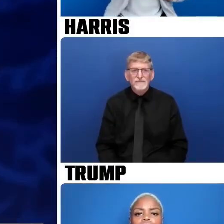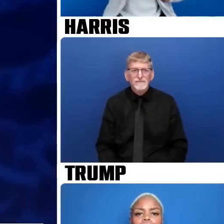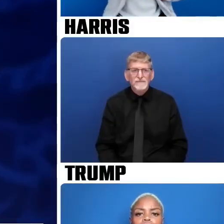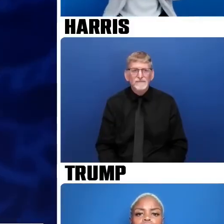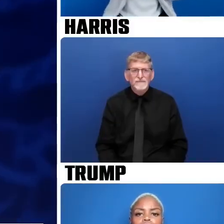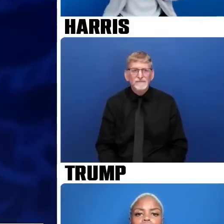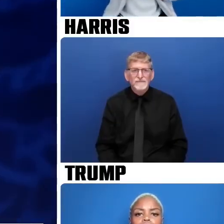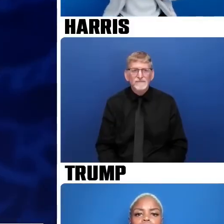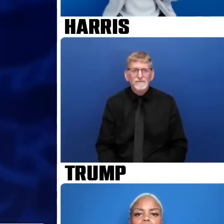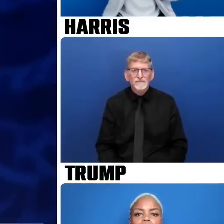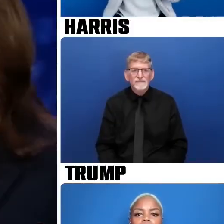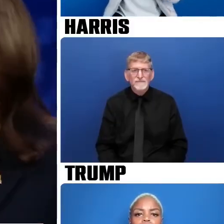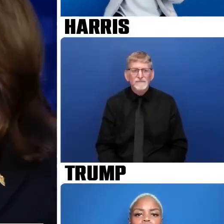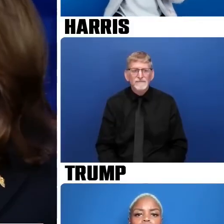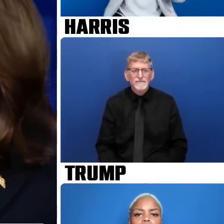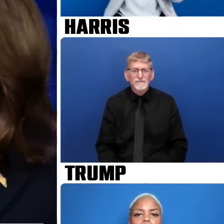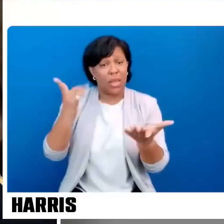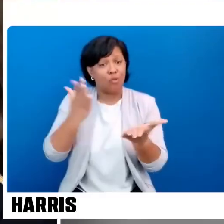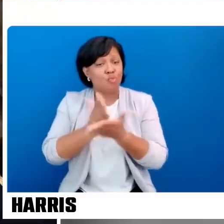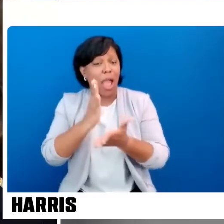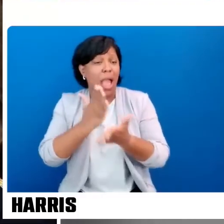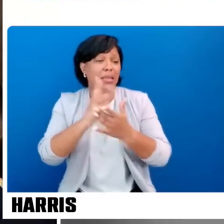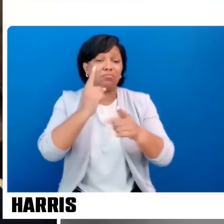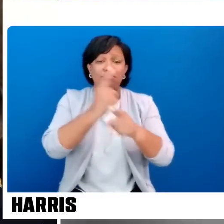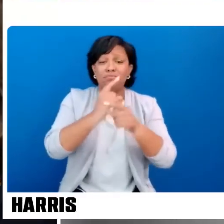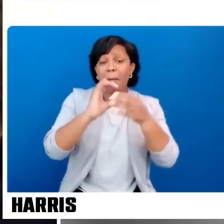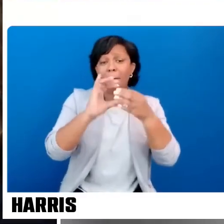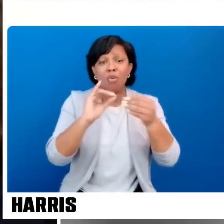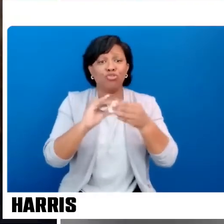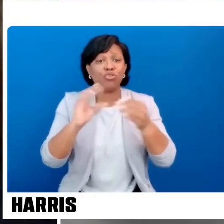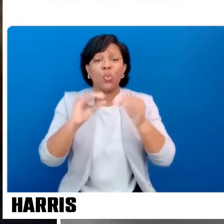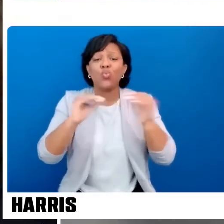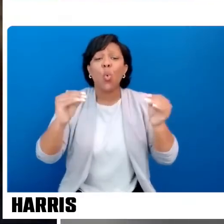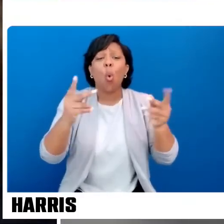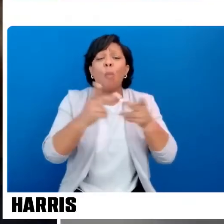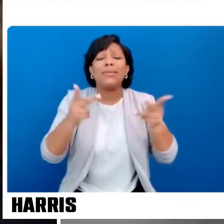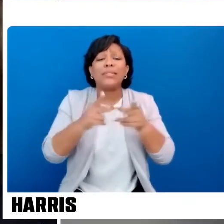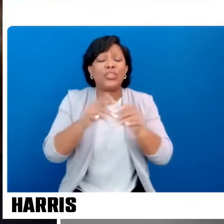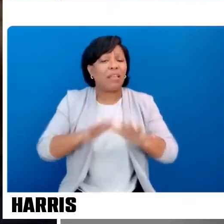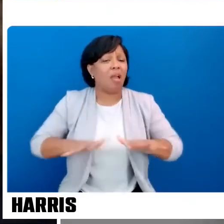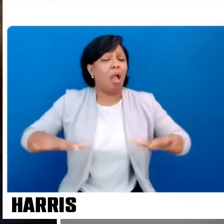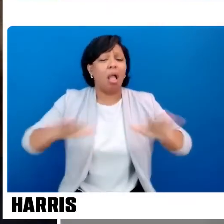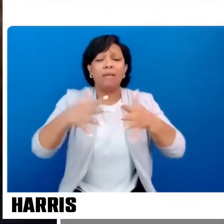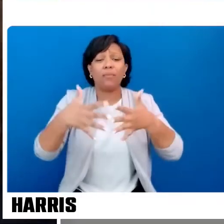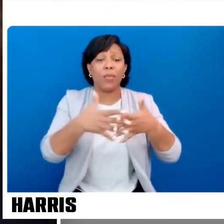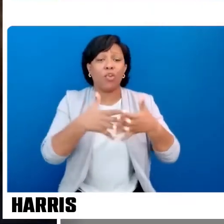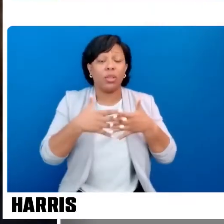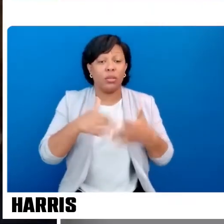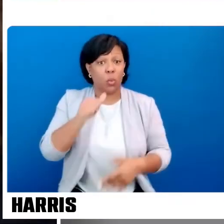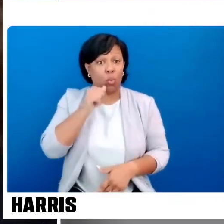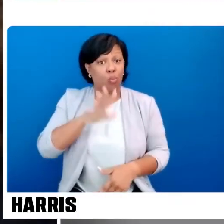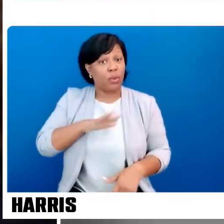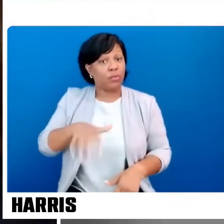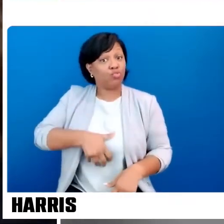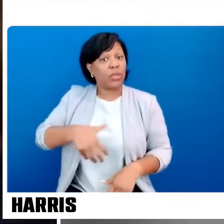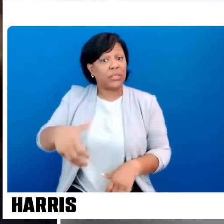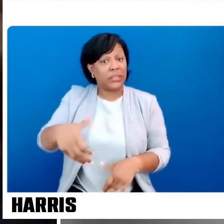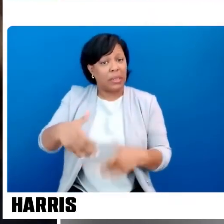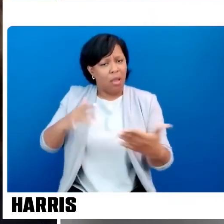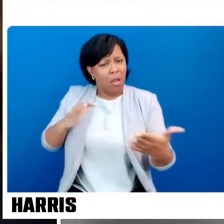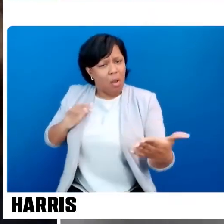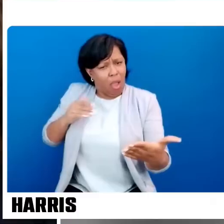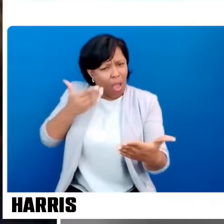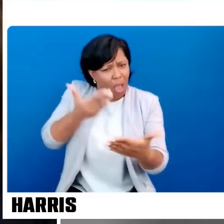mentioned, nowhere in America is a woman carrying a pregnancy to term and